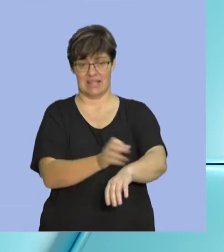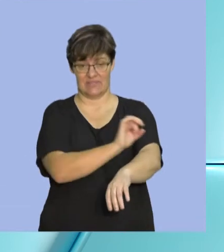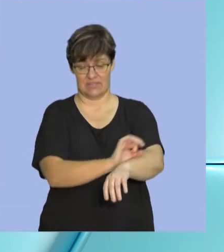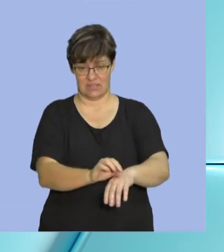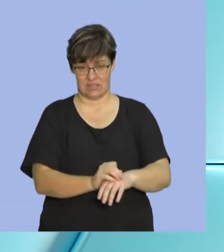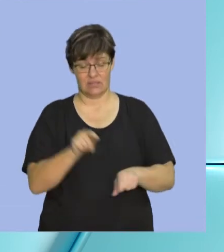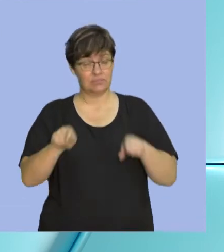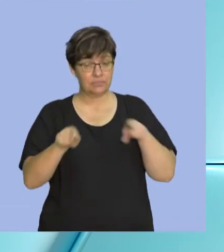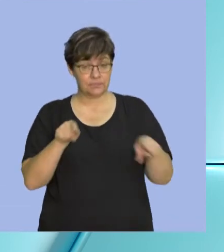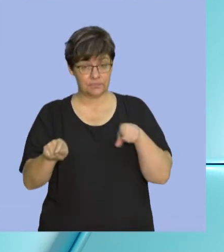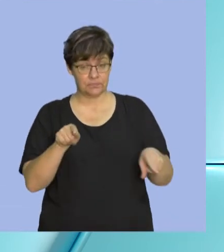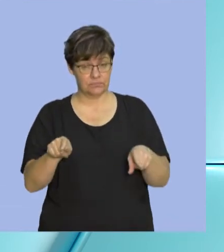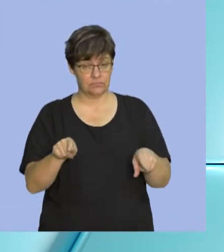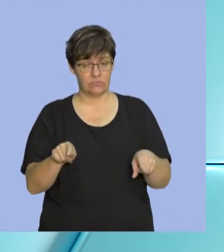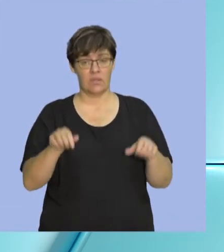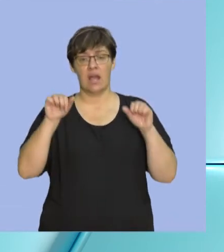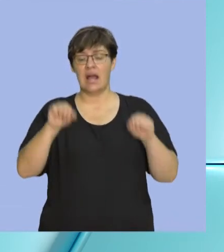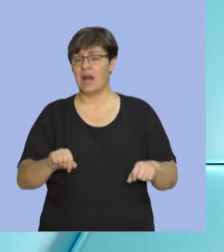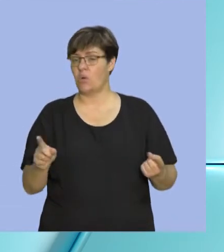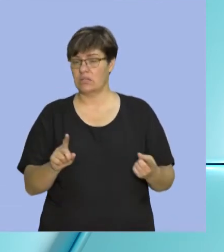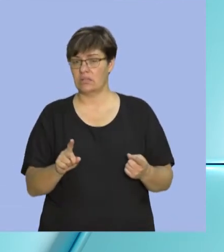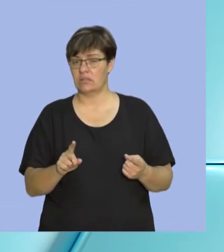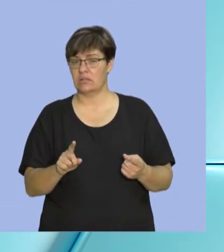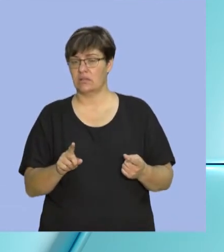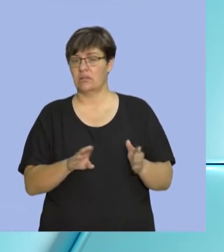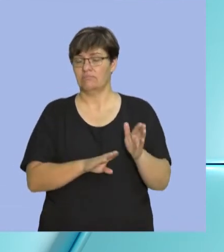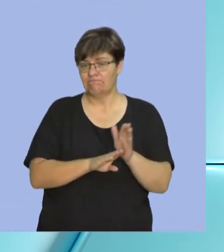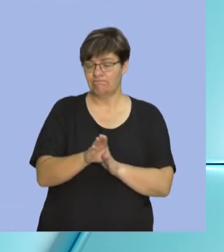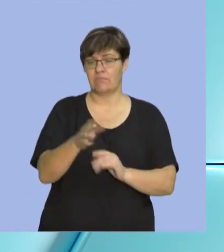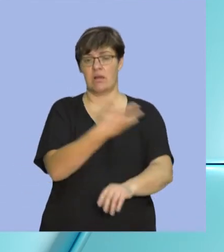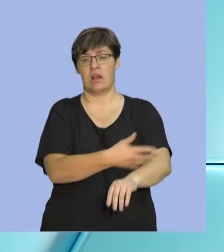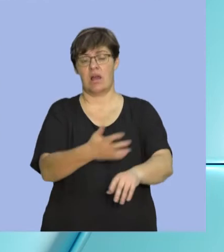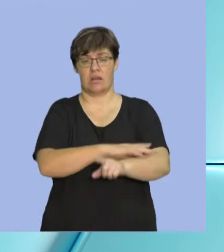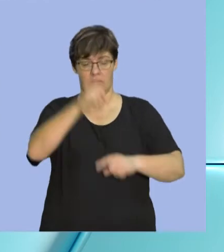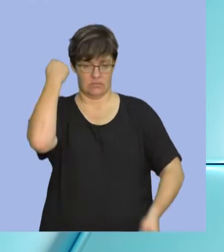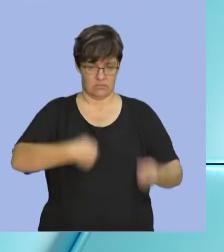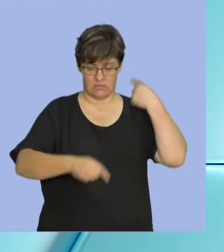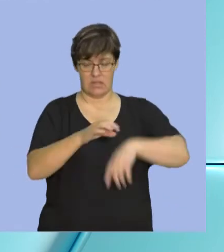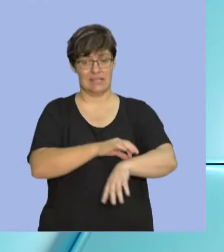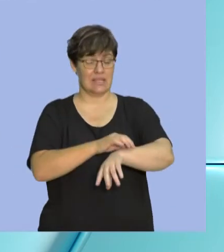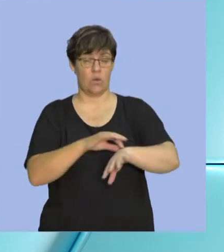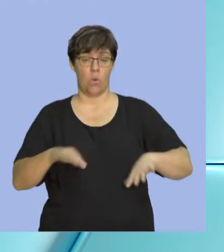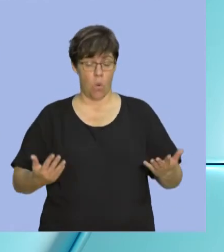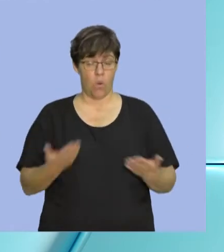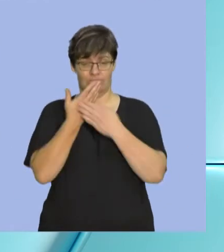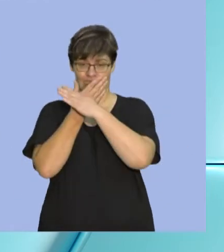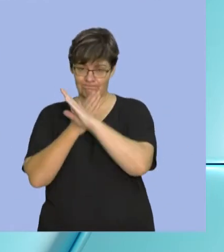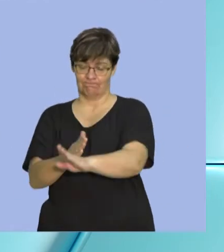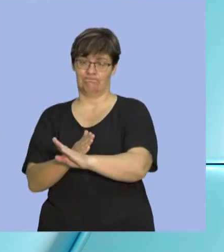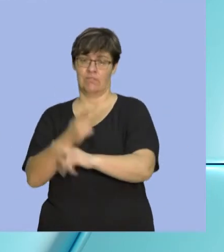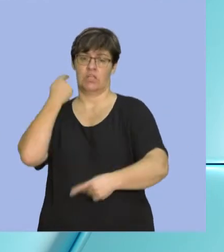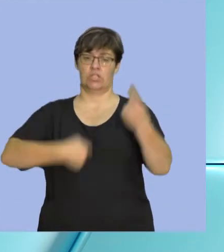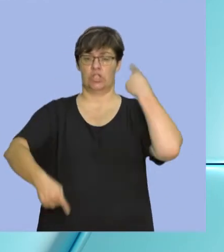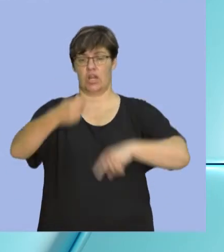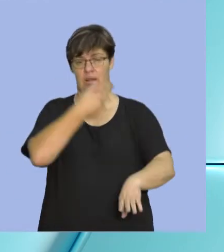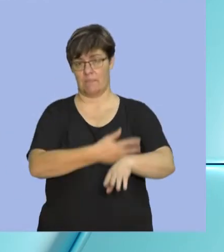mechanisms allow for increased circulation of blood to the skin or decreasing the circulation of blood to the